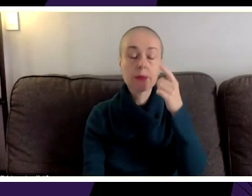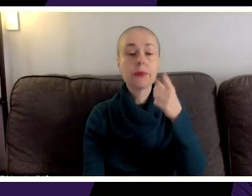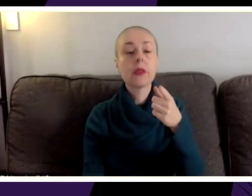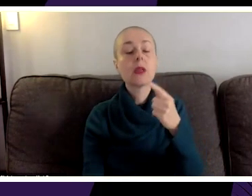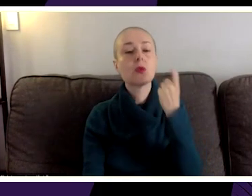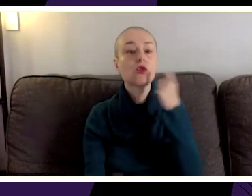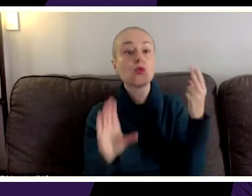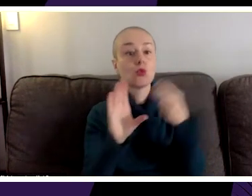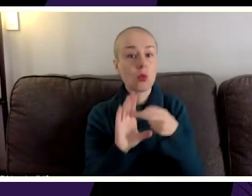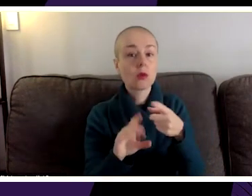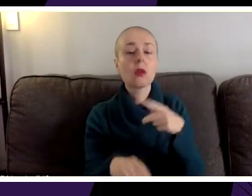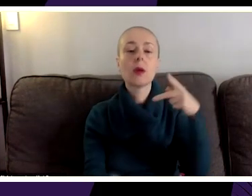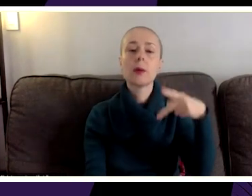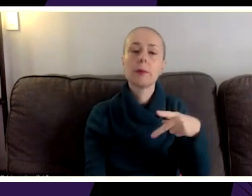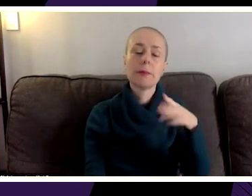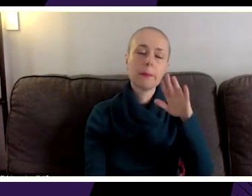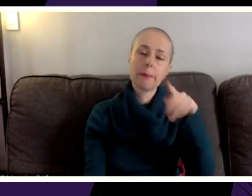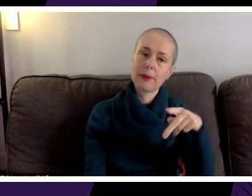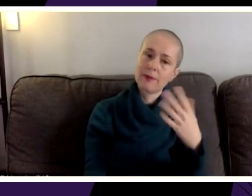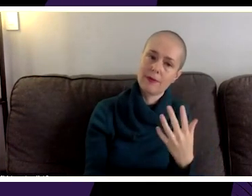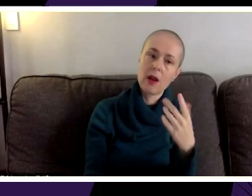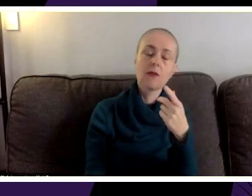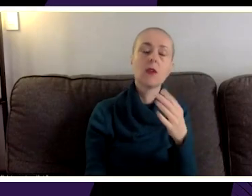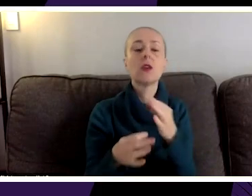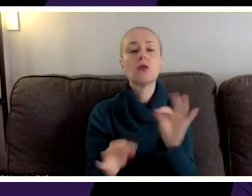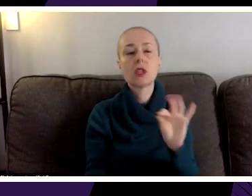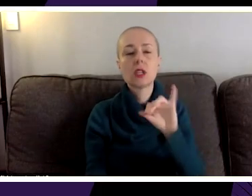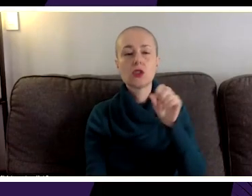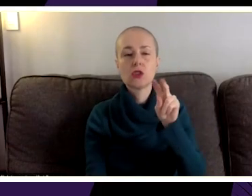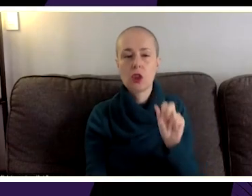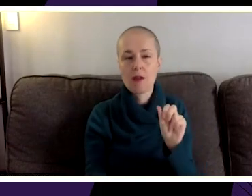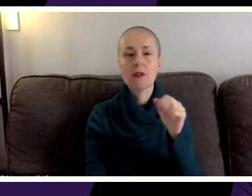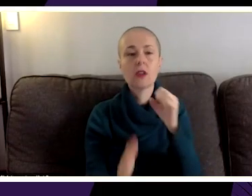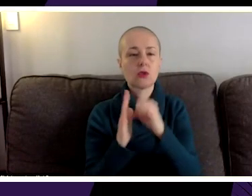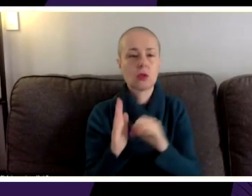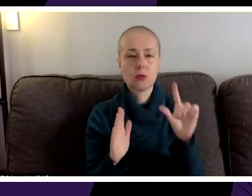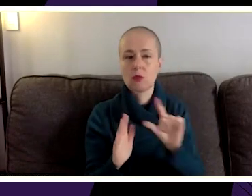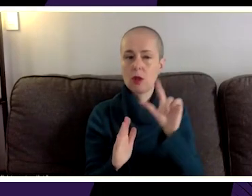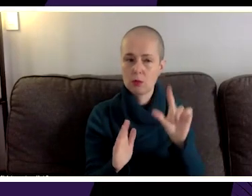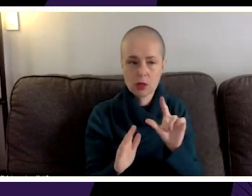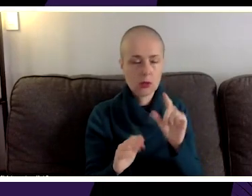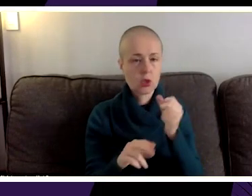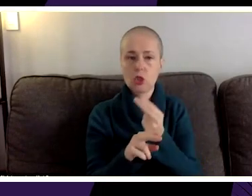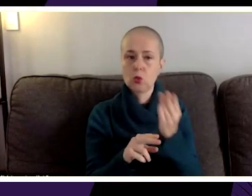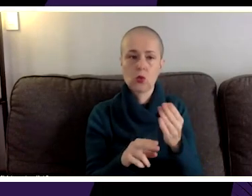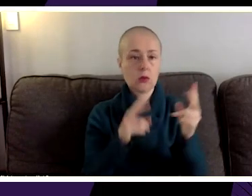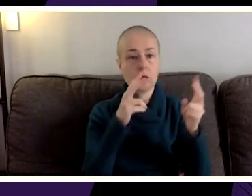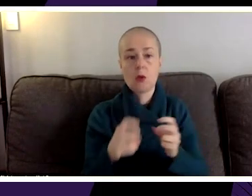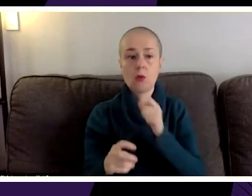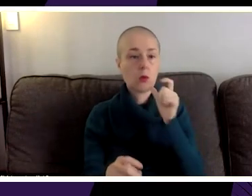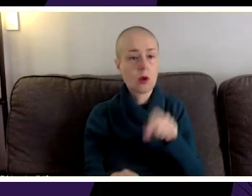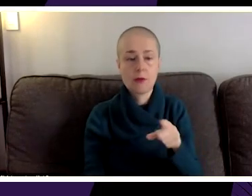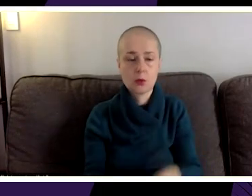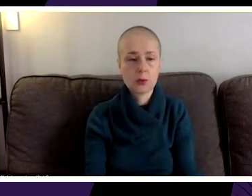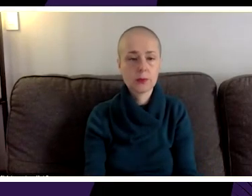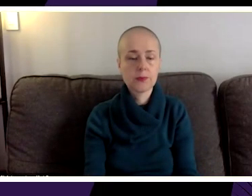processing, P5 is a free JavaScript library for creative coding, and you can use it no download required with the web editor here,